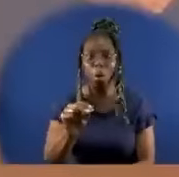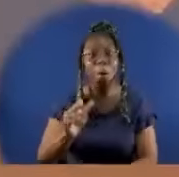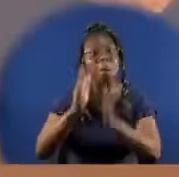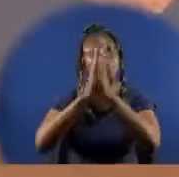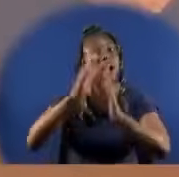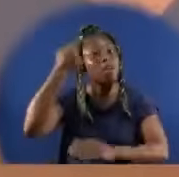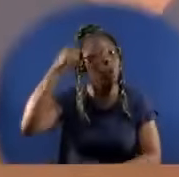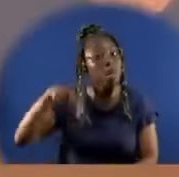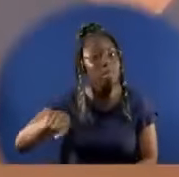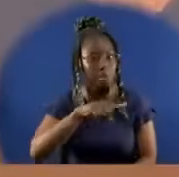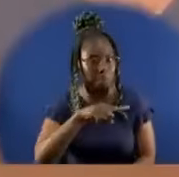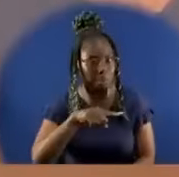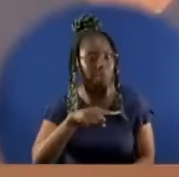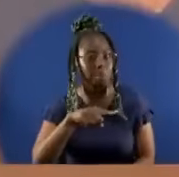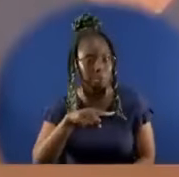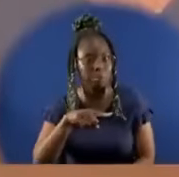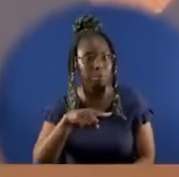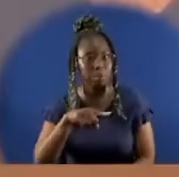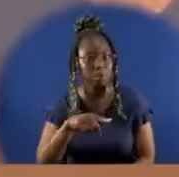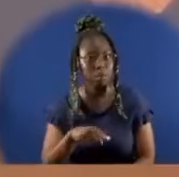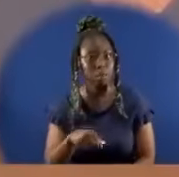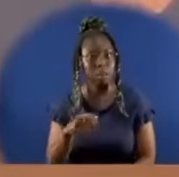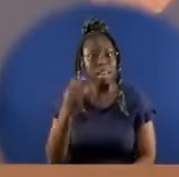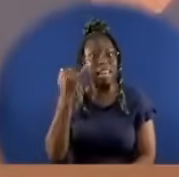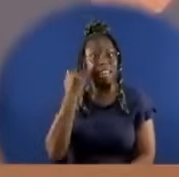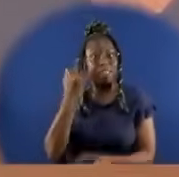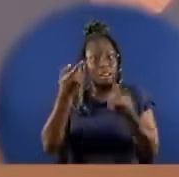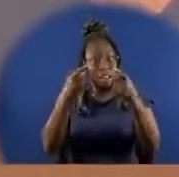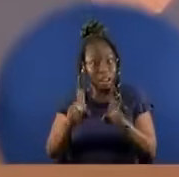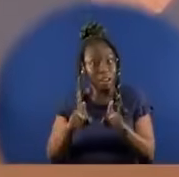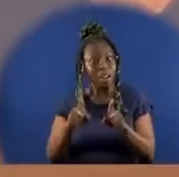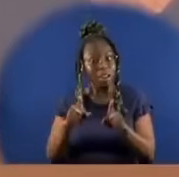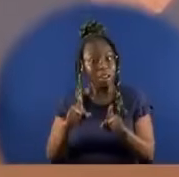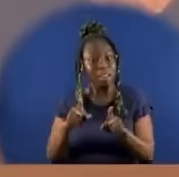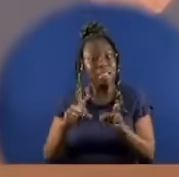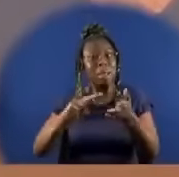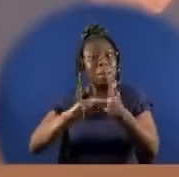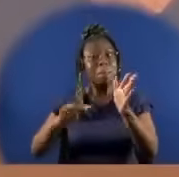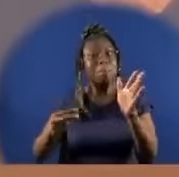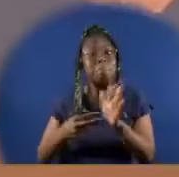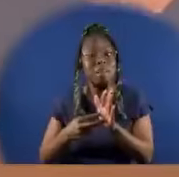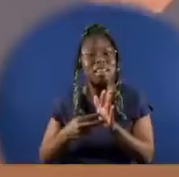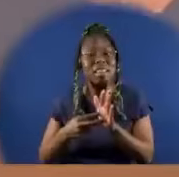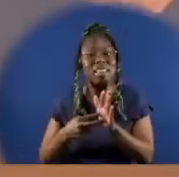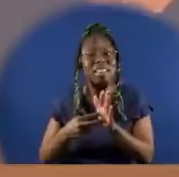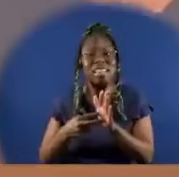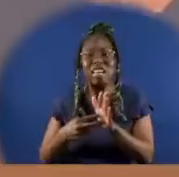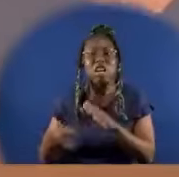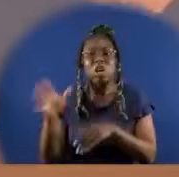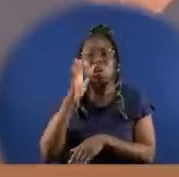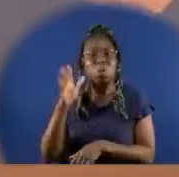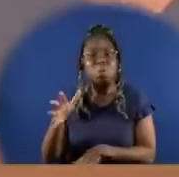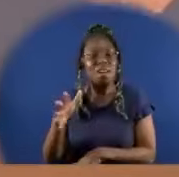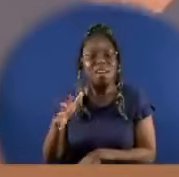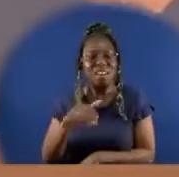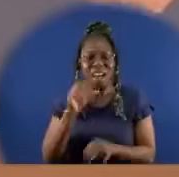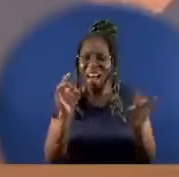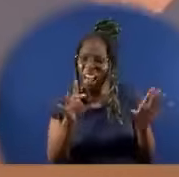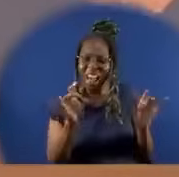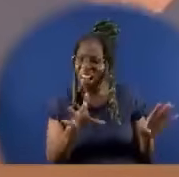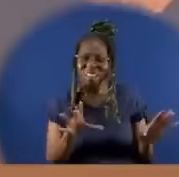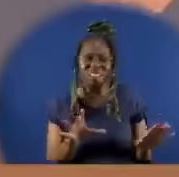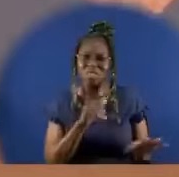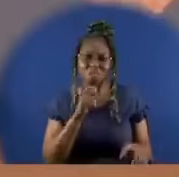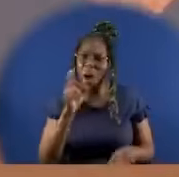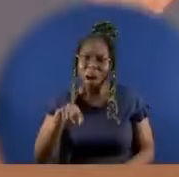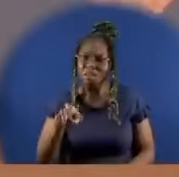Bible says that when you pray for your enemies, you heap hot coals on their head. You ain't got to hate on them like they hate